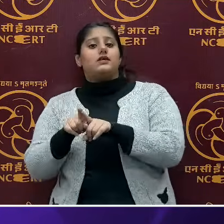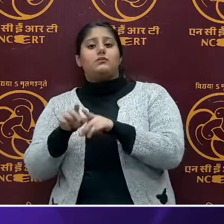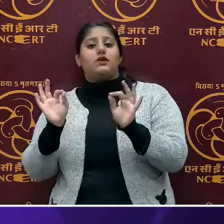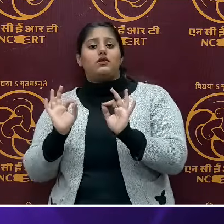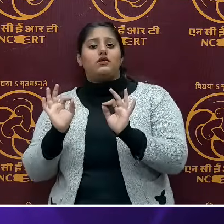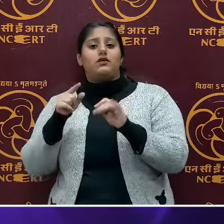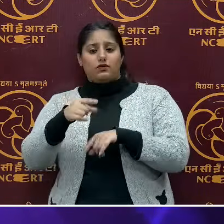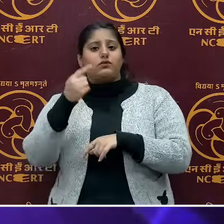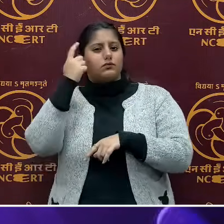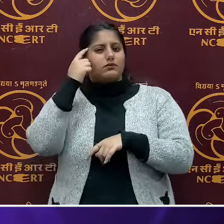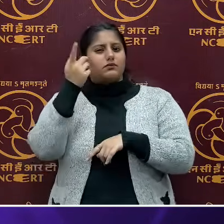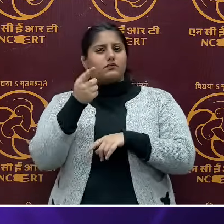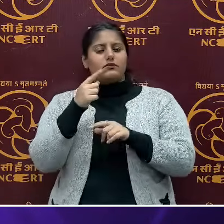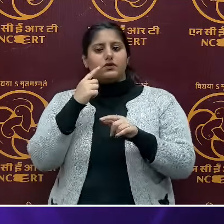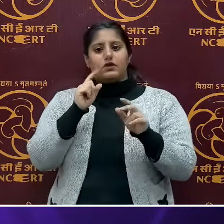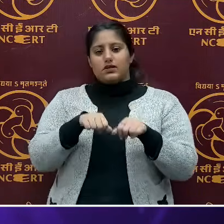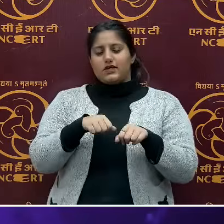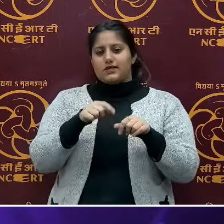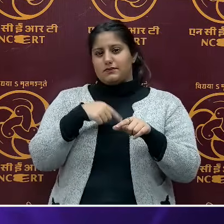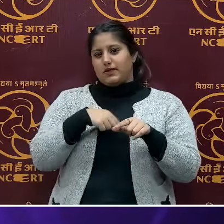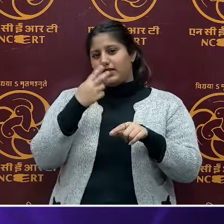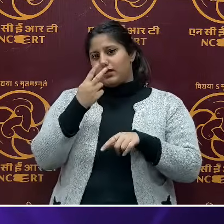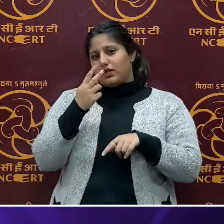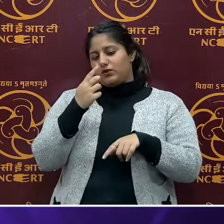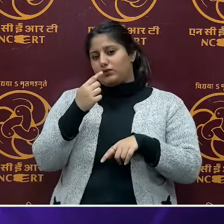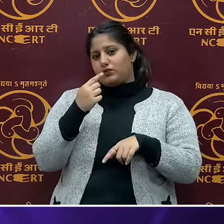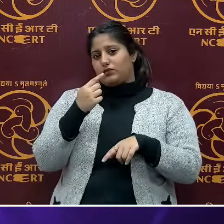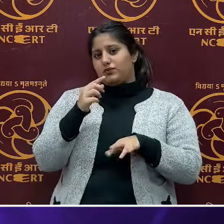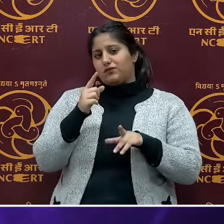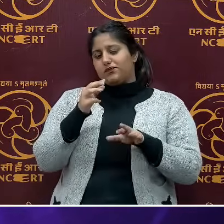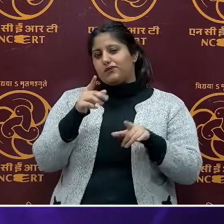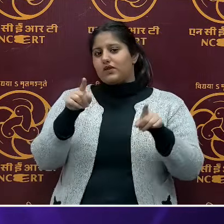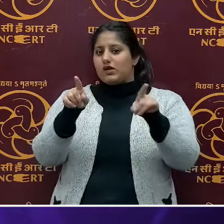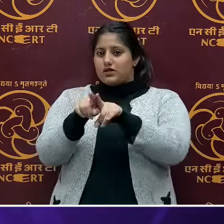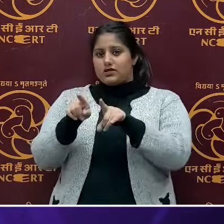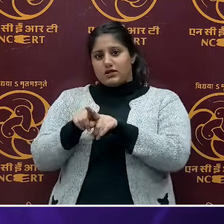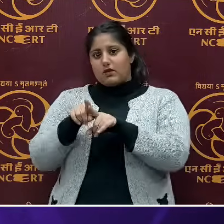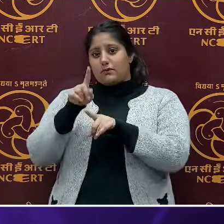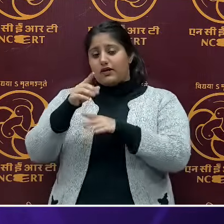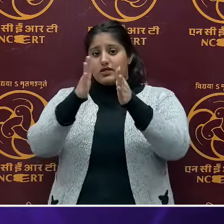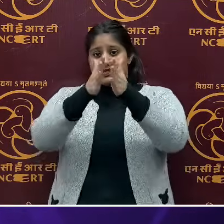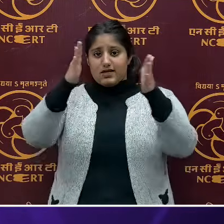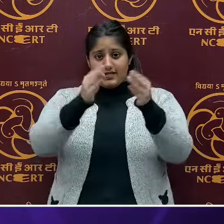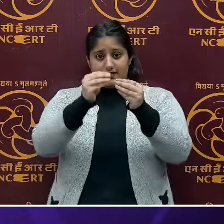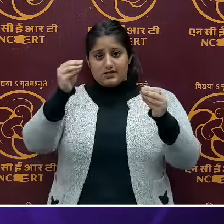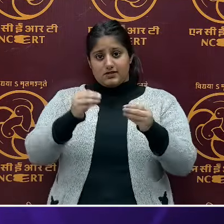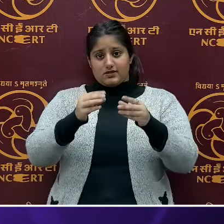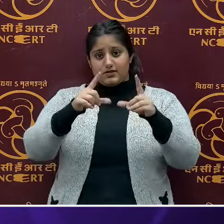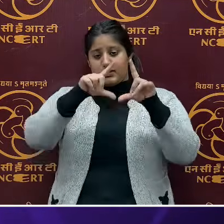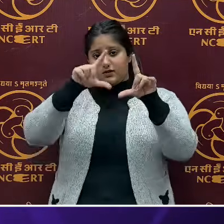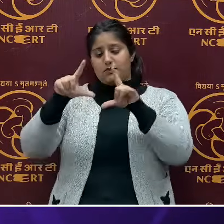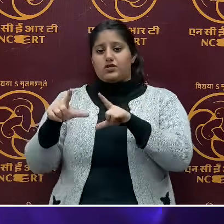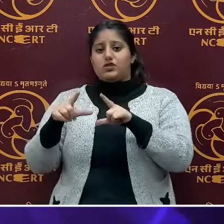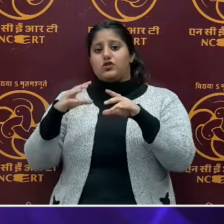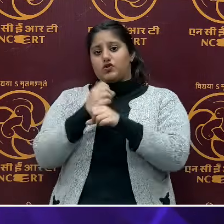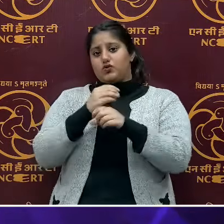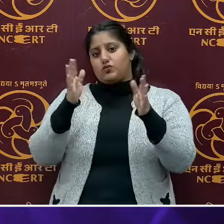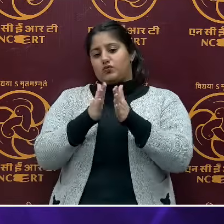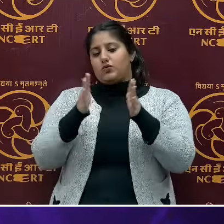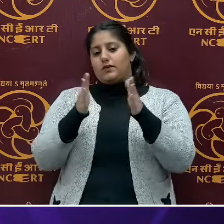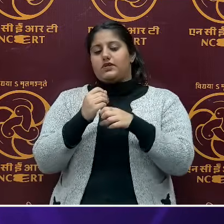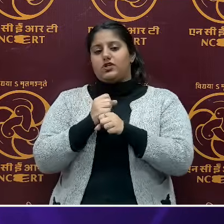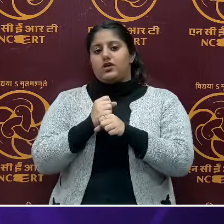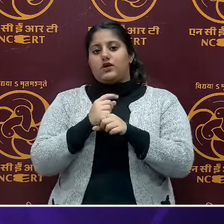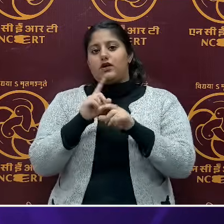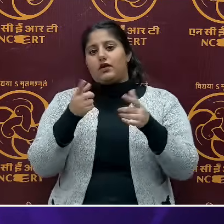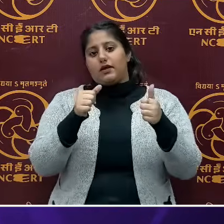can you guess? Well, I can see the tiger looks same, but the size of the image are different. Yes. So, image So- A